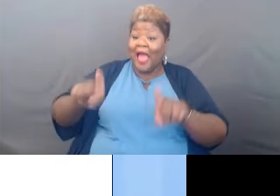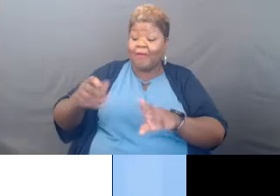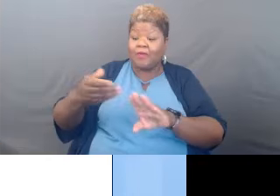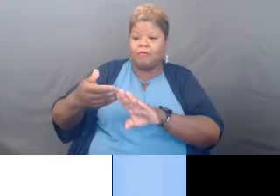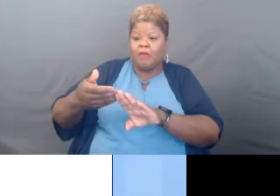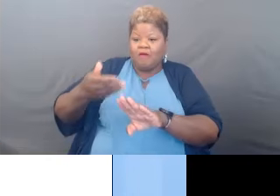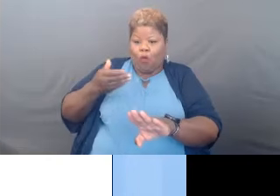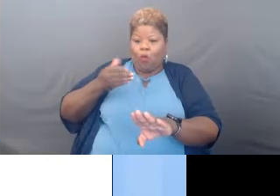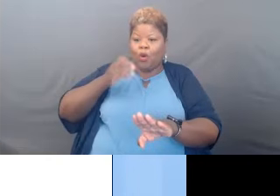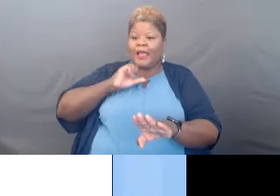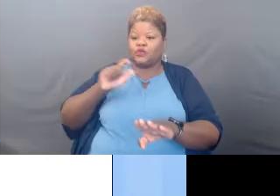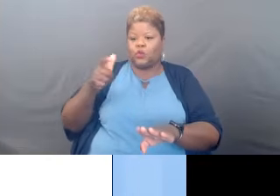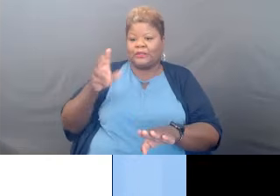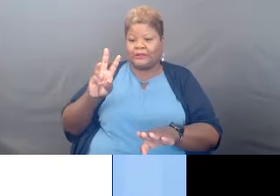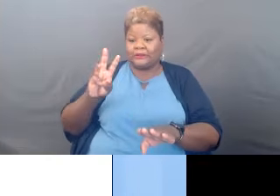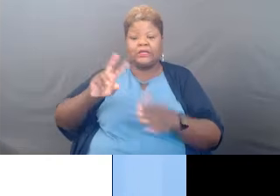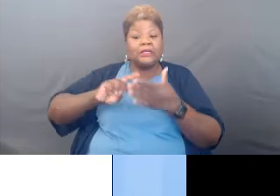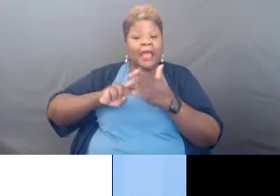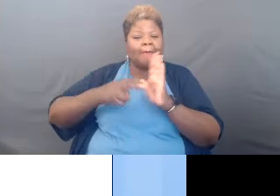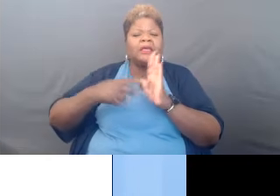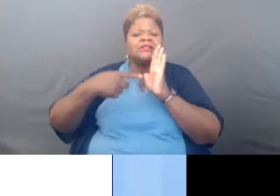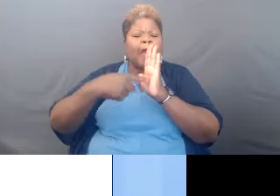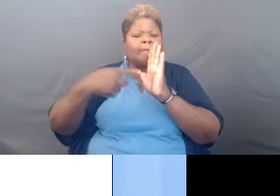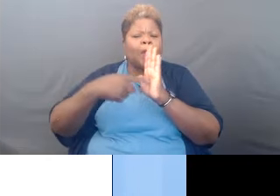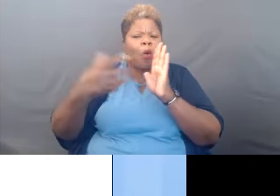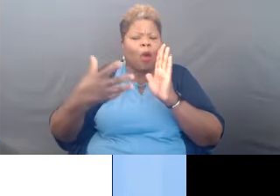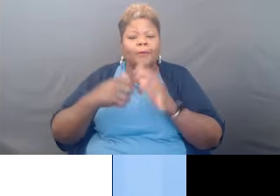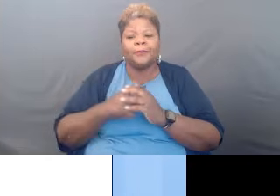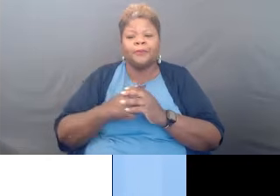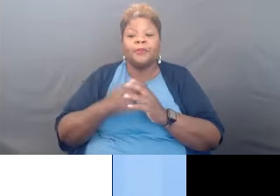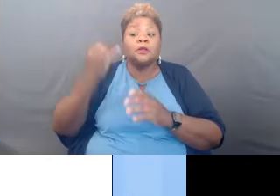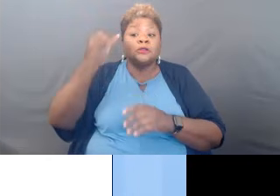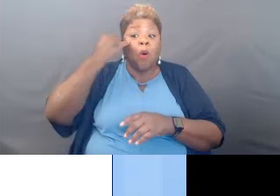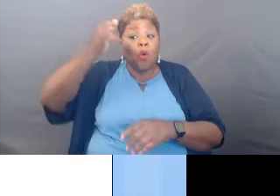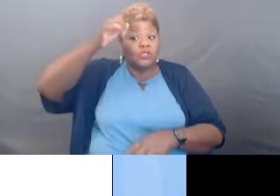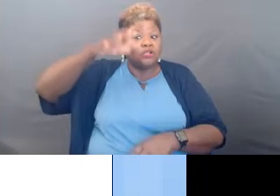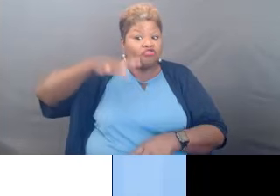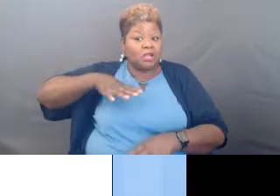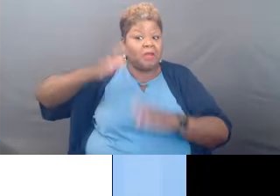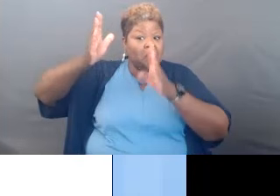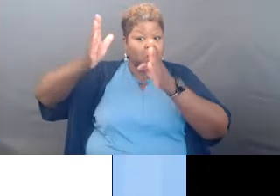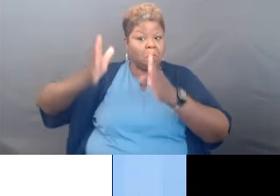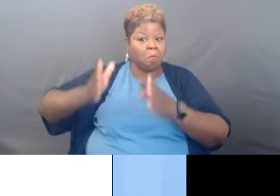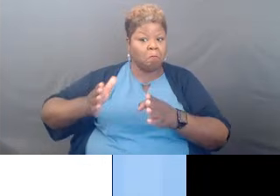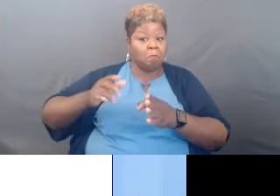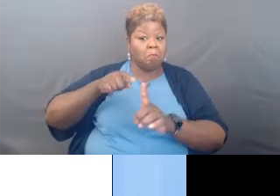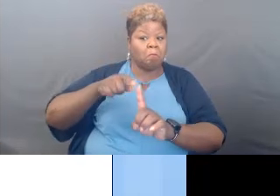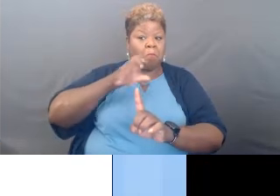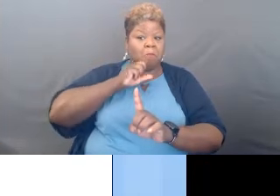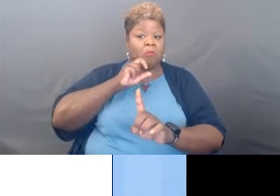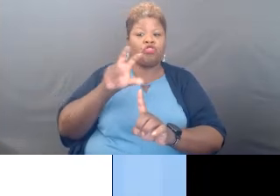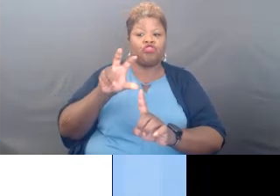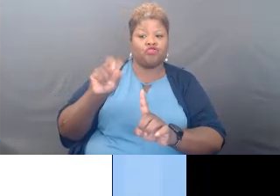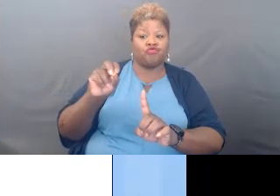26. So that means, let me give you a quick example. You may have a gentleman, let's say that he's 30. He goes to